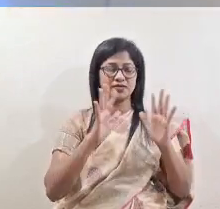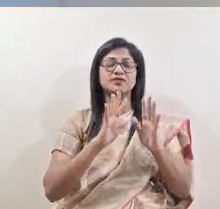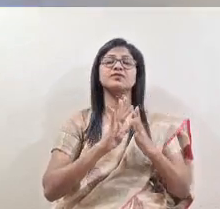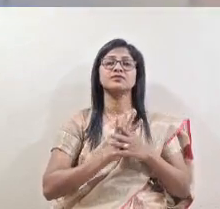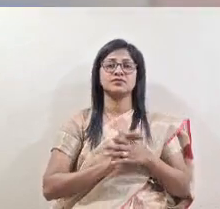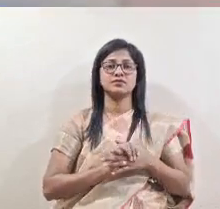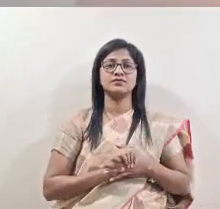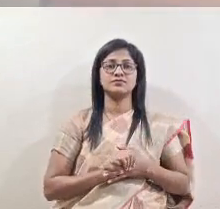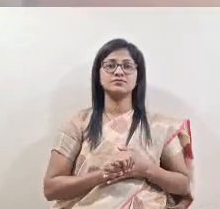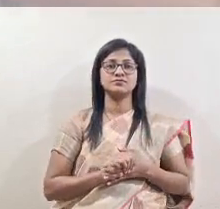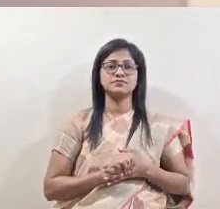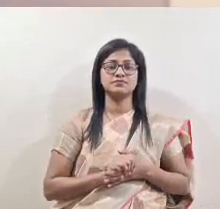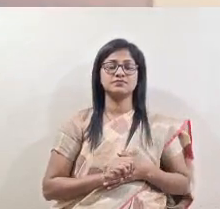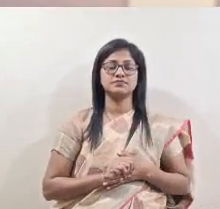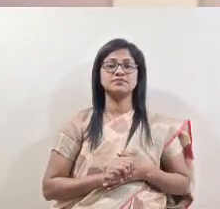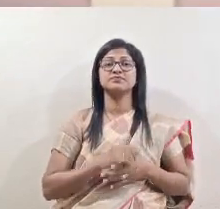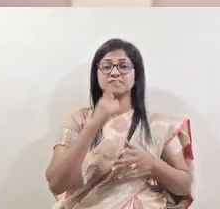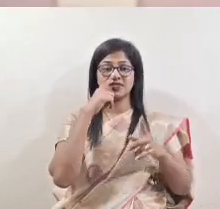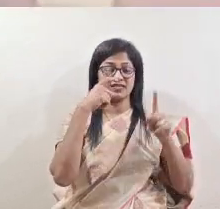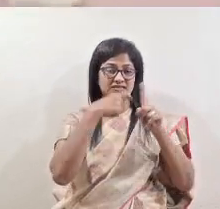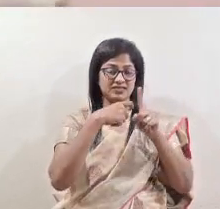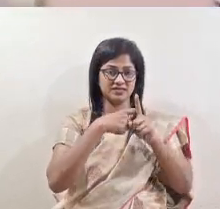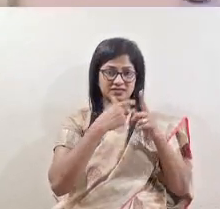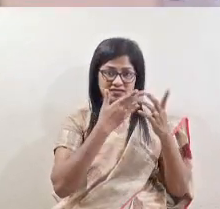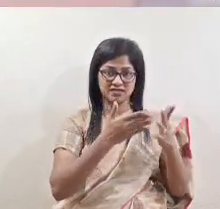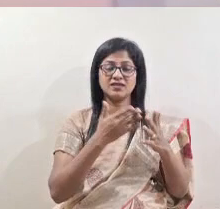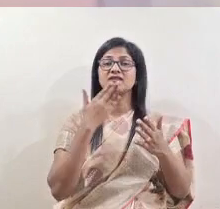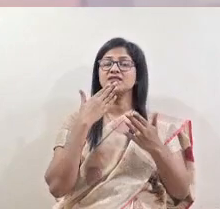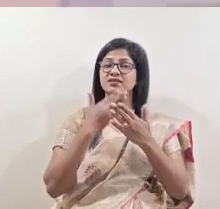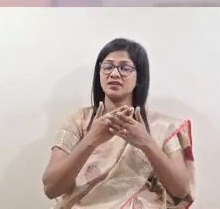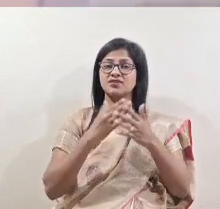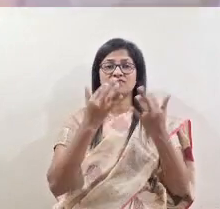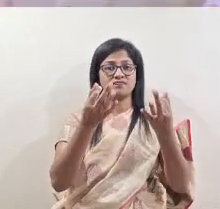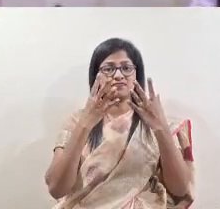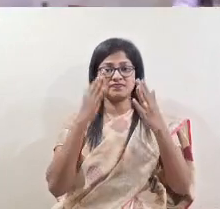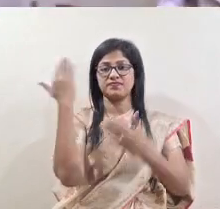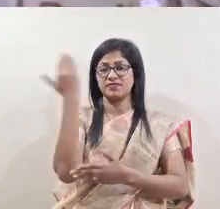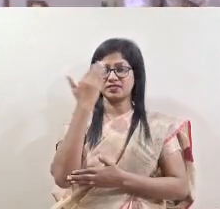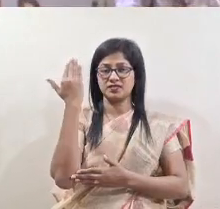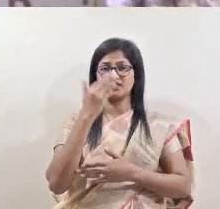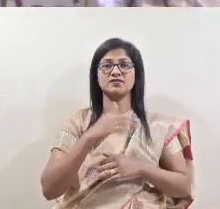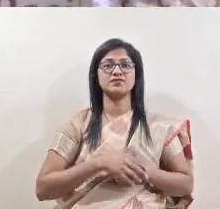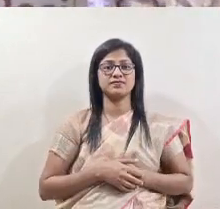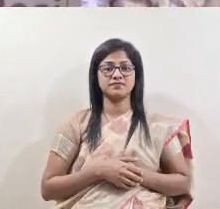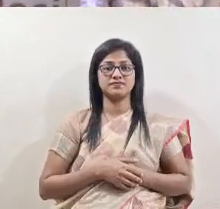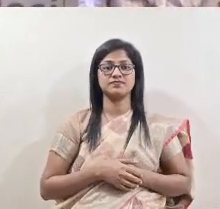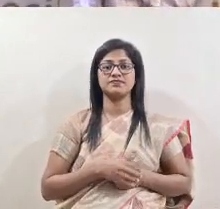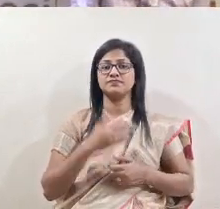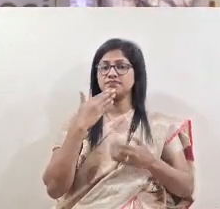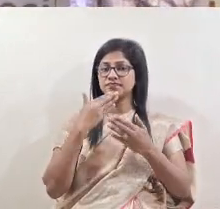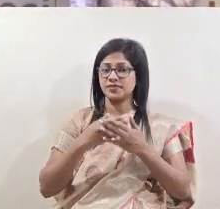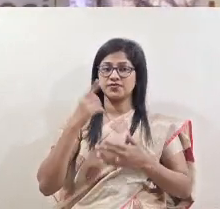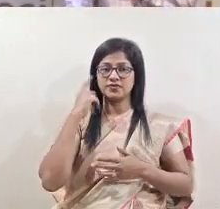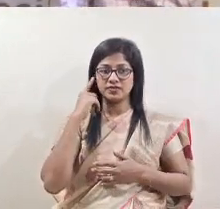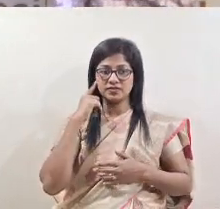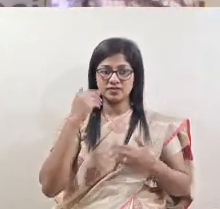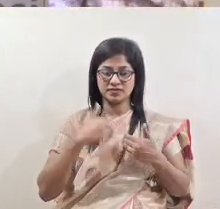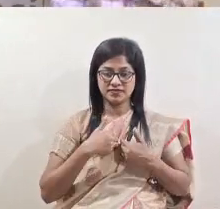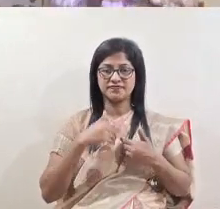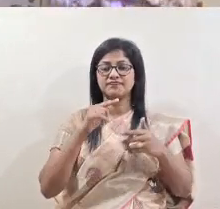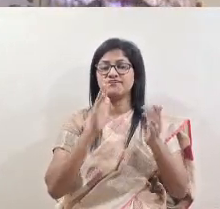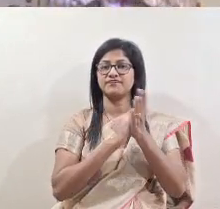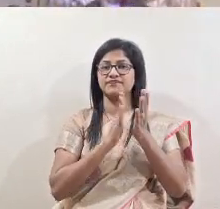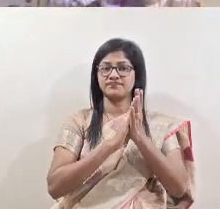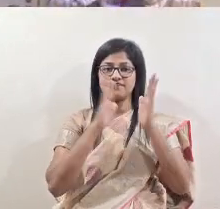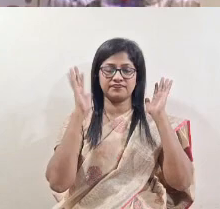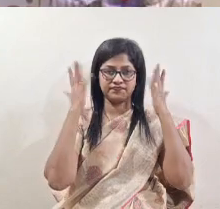Thank you so much. Thank you, Ms. Kartika. Thank you for an excellent presentation. Thank you for listening to me.